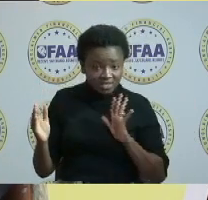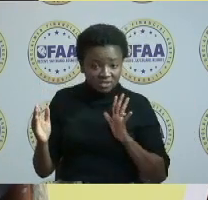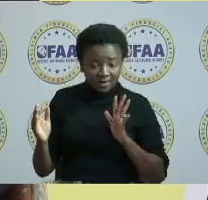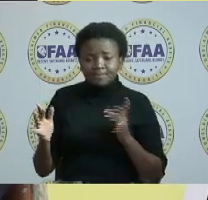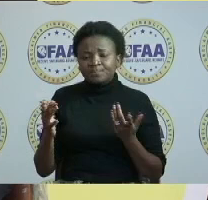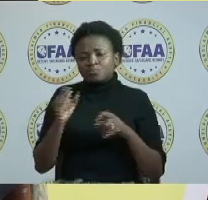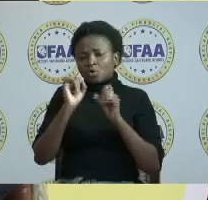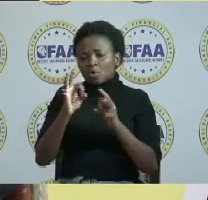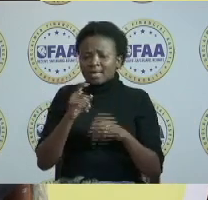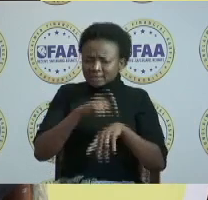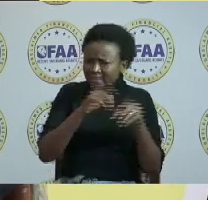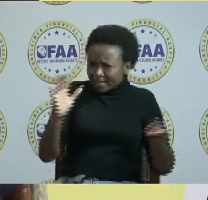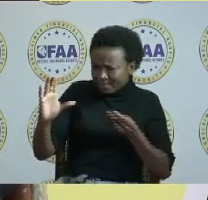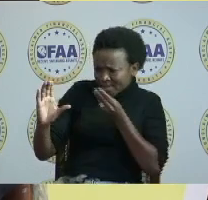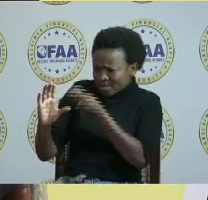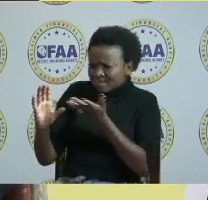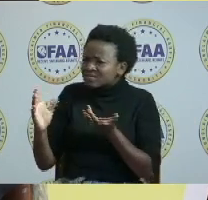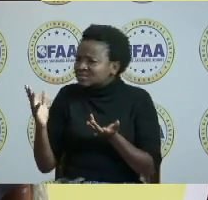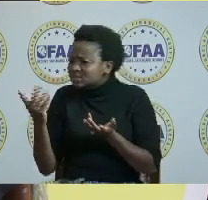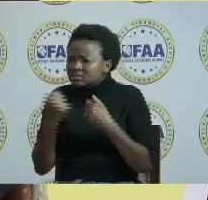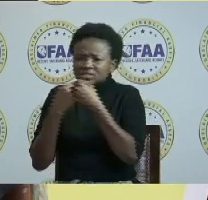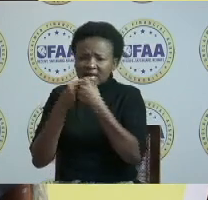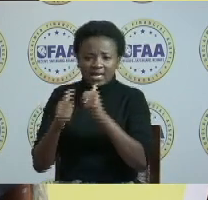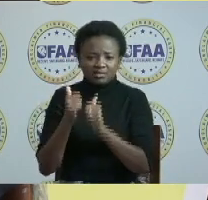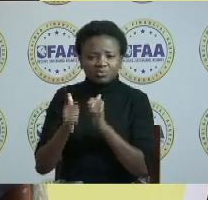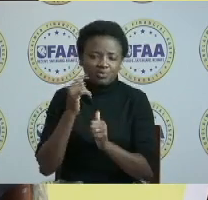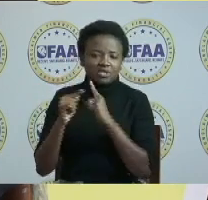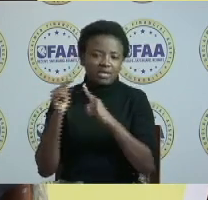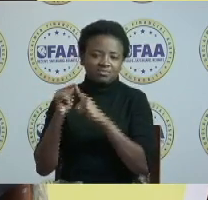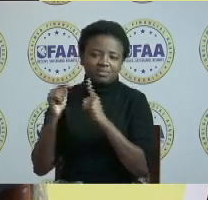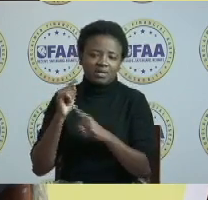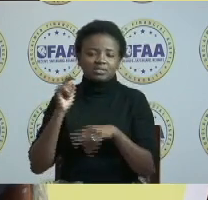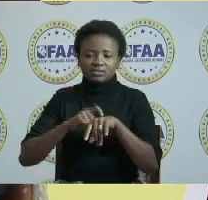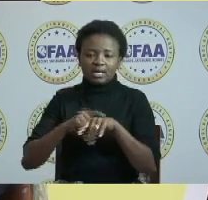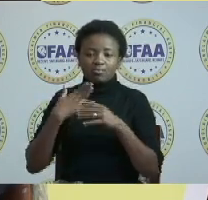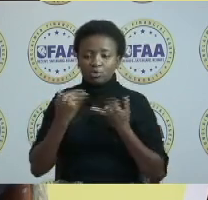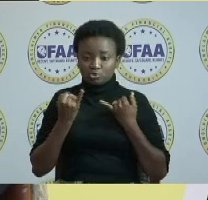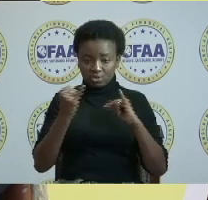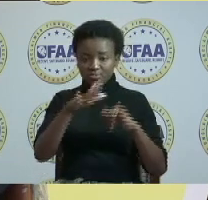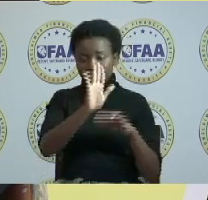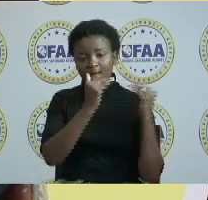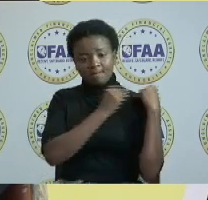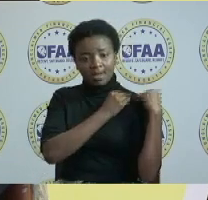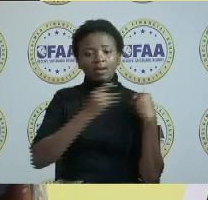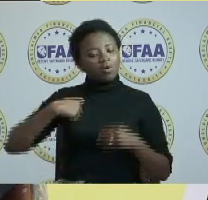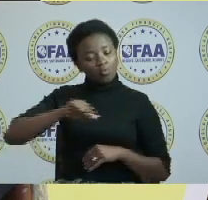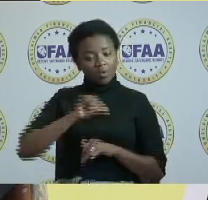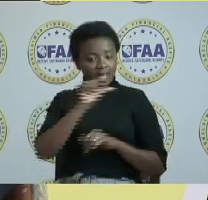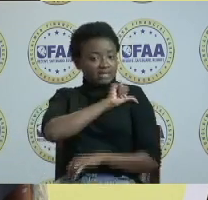what are some of the challenges that you are going through in implementing your mandate? We'll be very happy as an